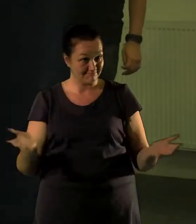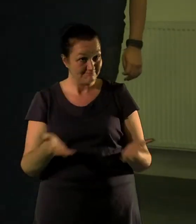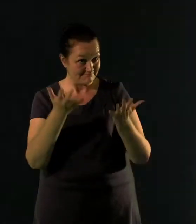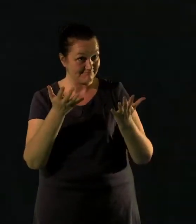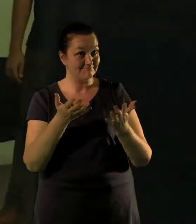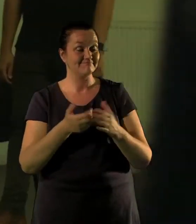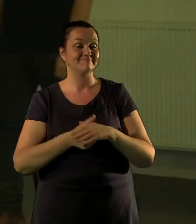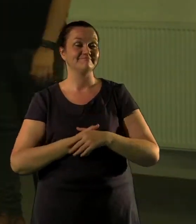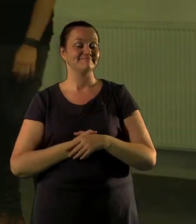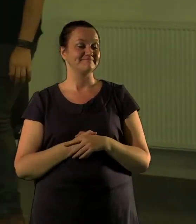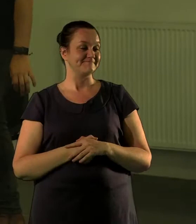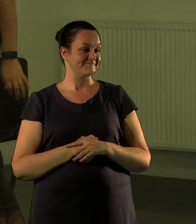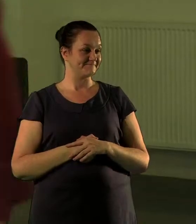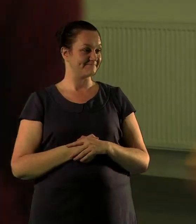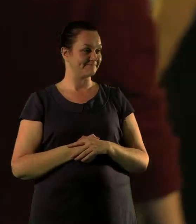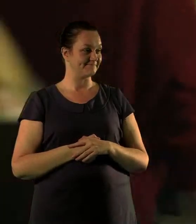room.